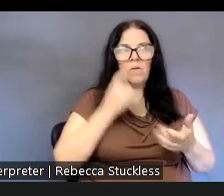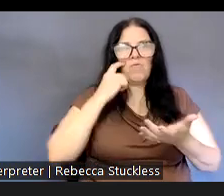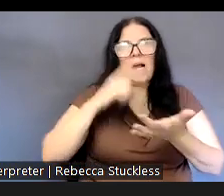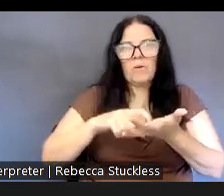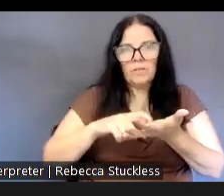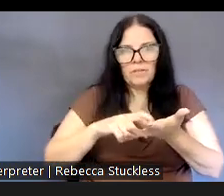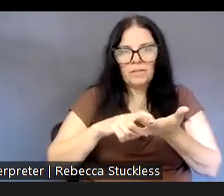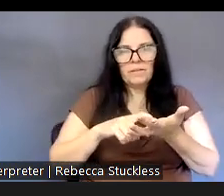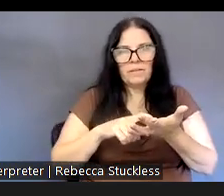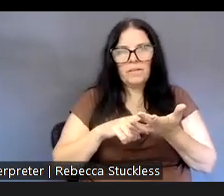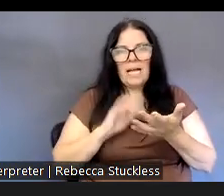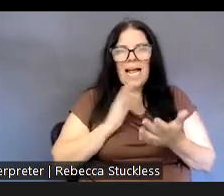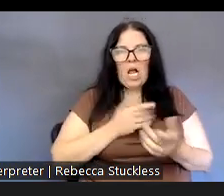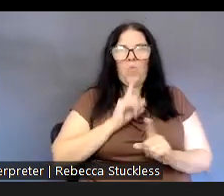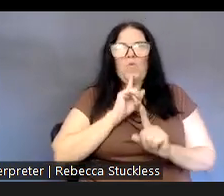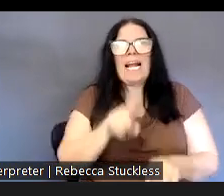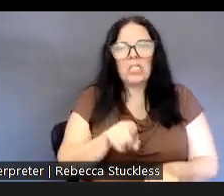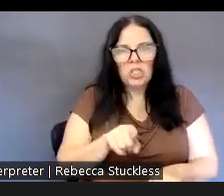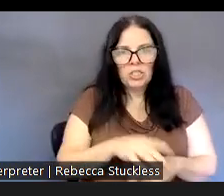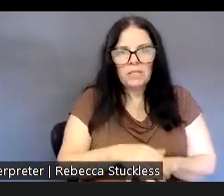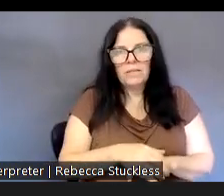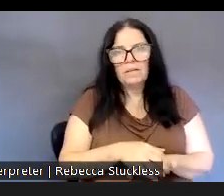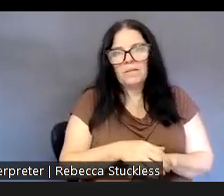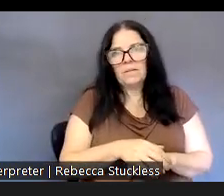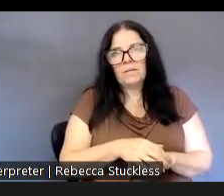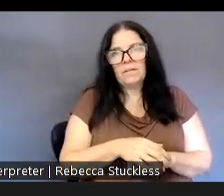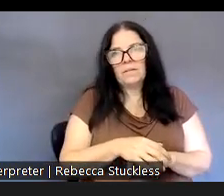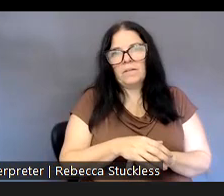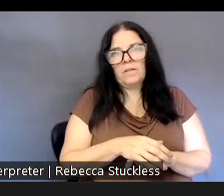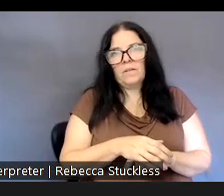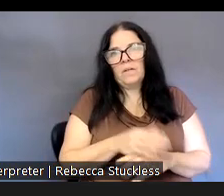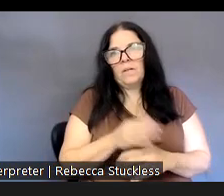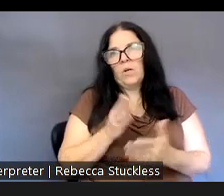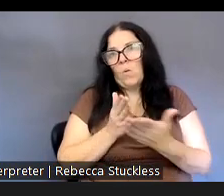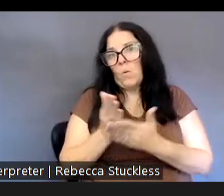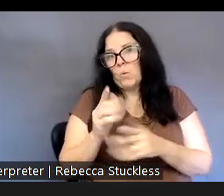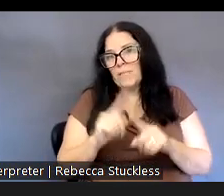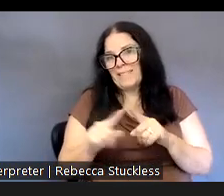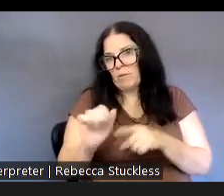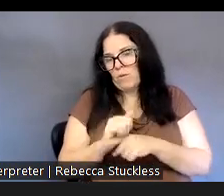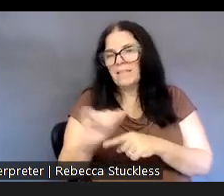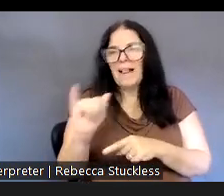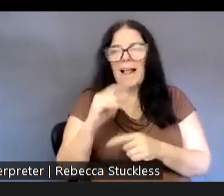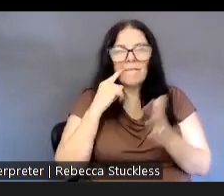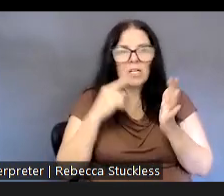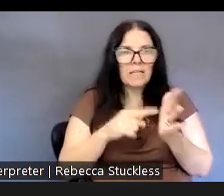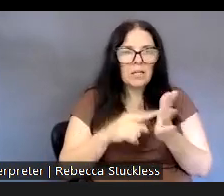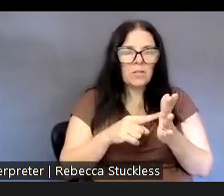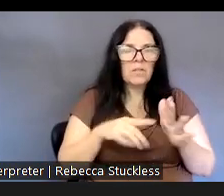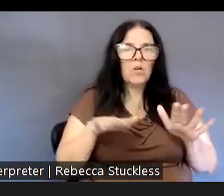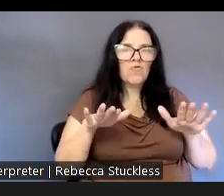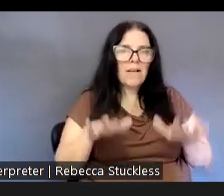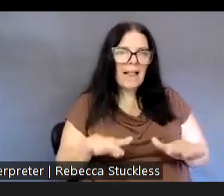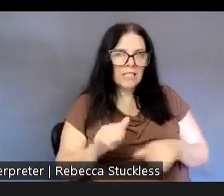our reactions through such practices as, for example, relaxation